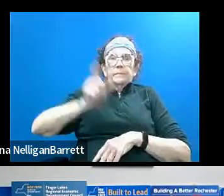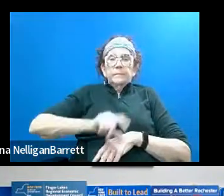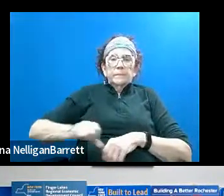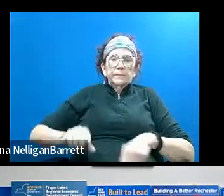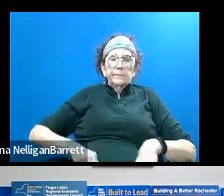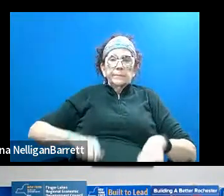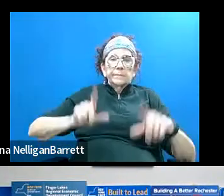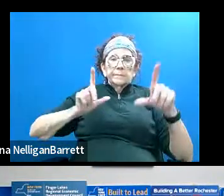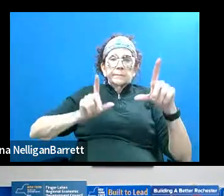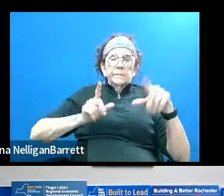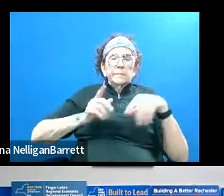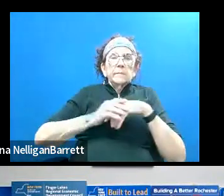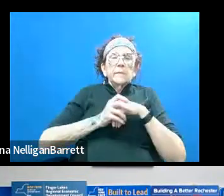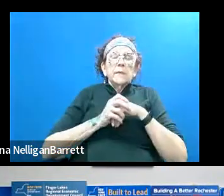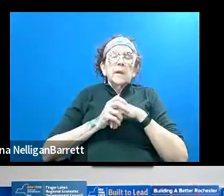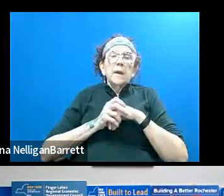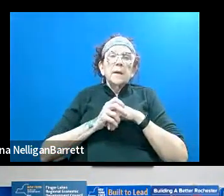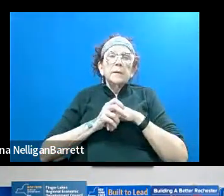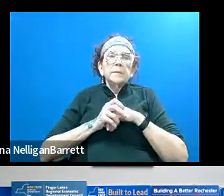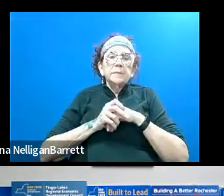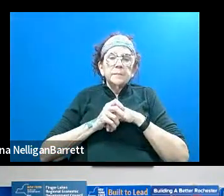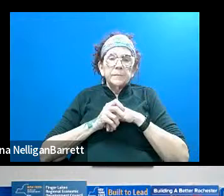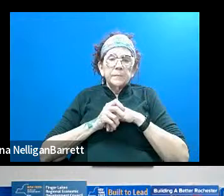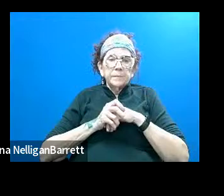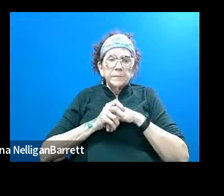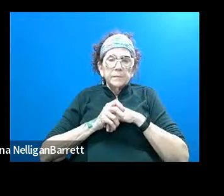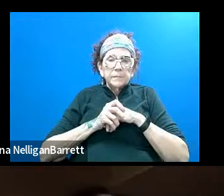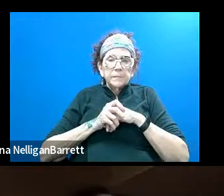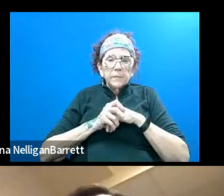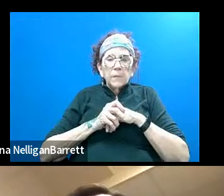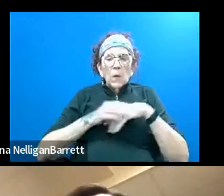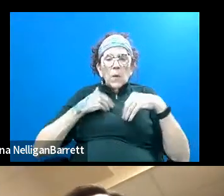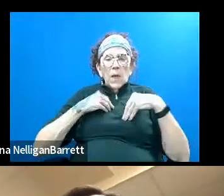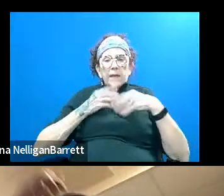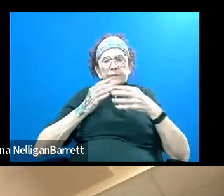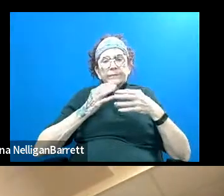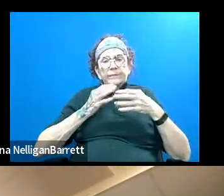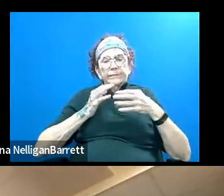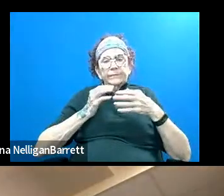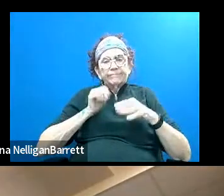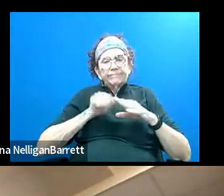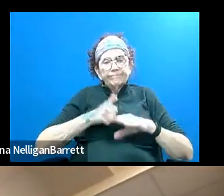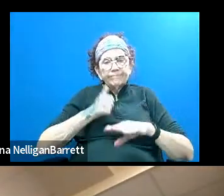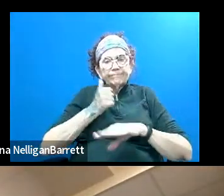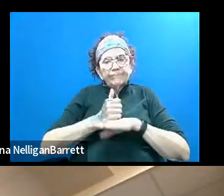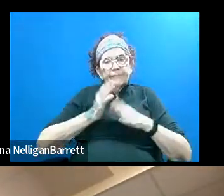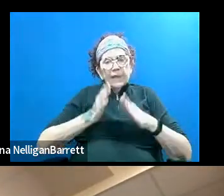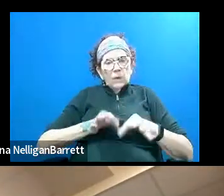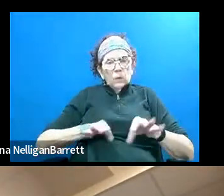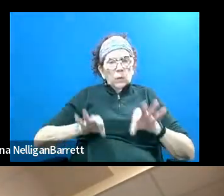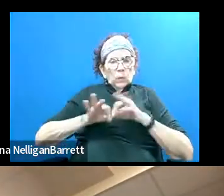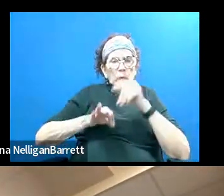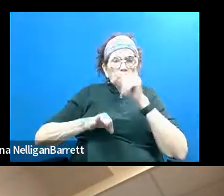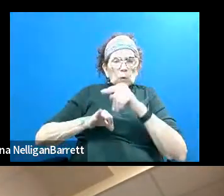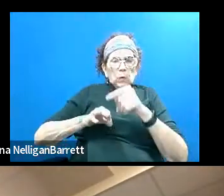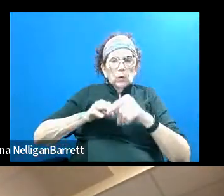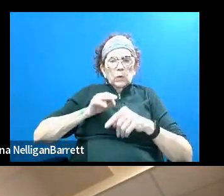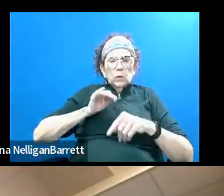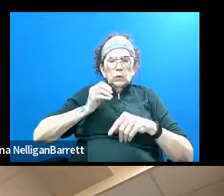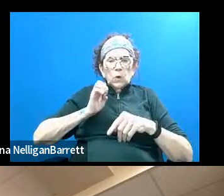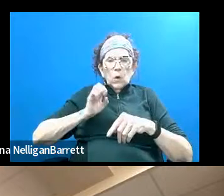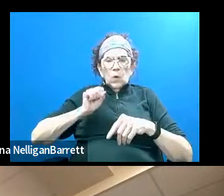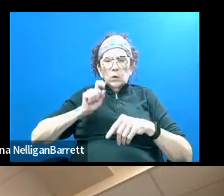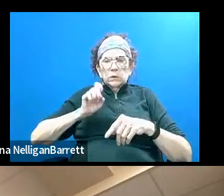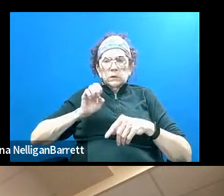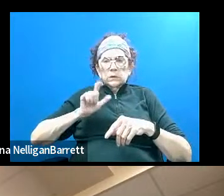And we do have two of the key funders here on this Zoom call. Joe Stefko from ROC 2025 and